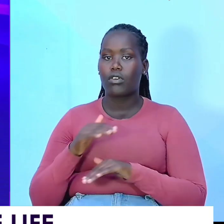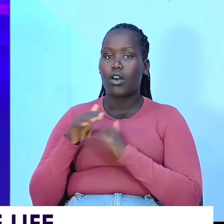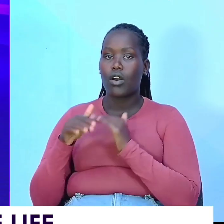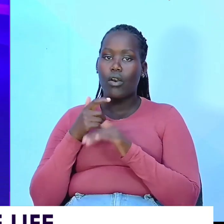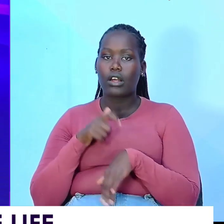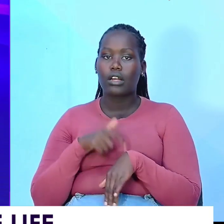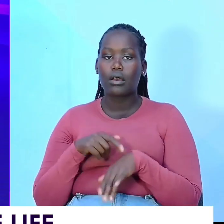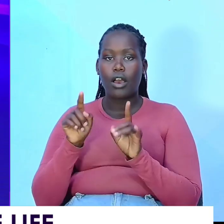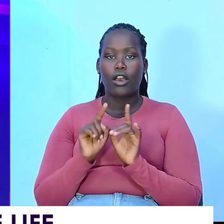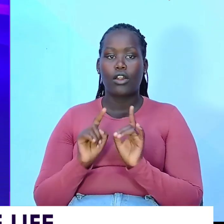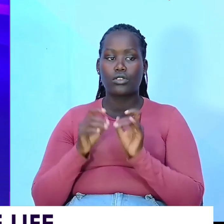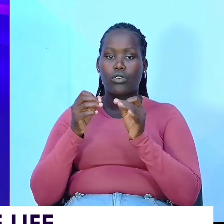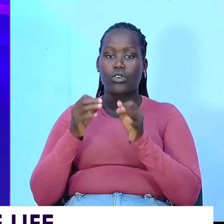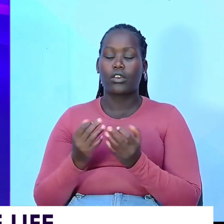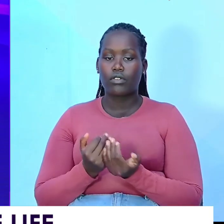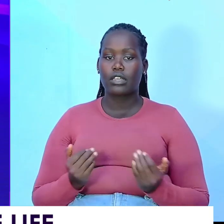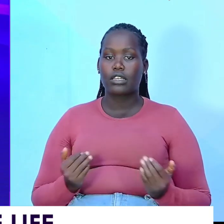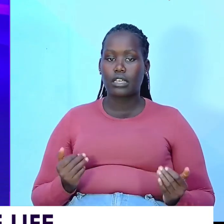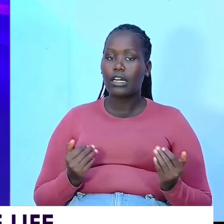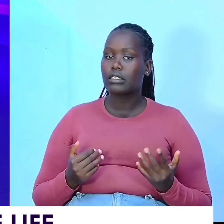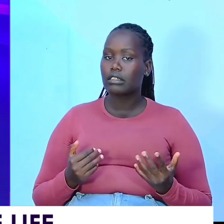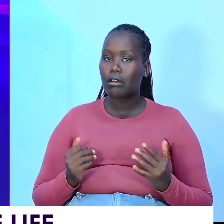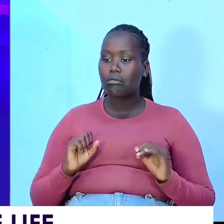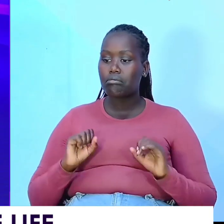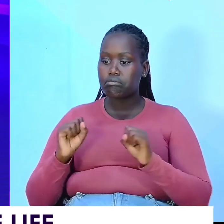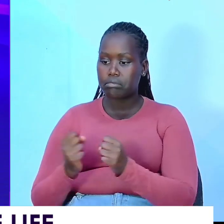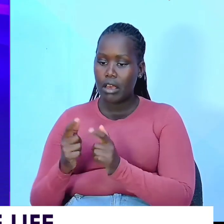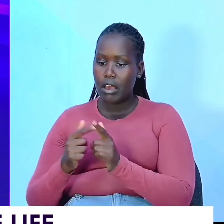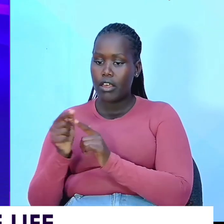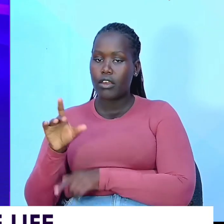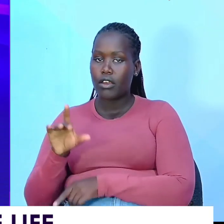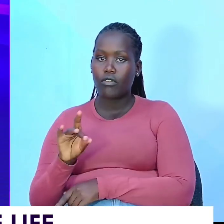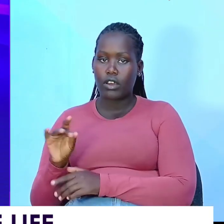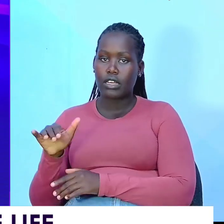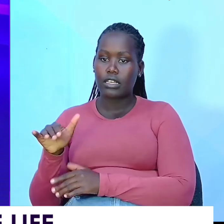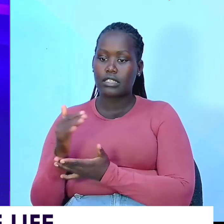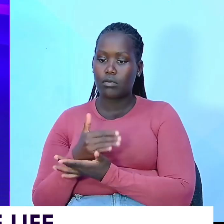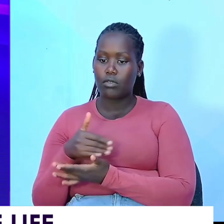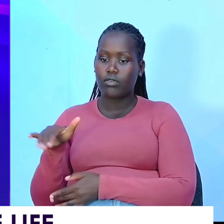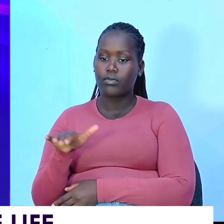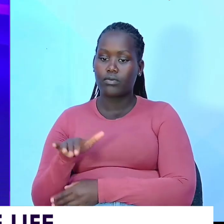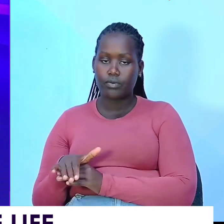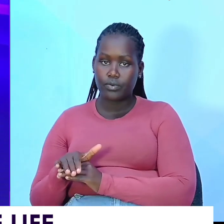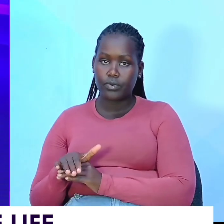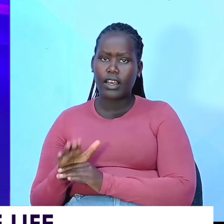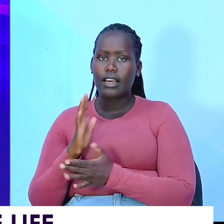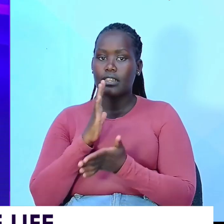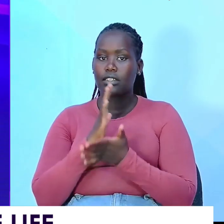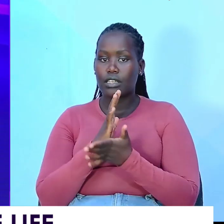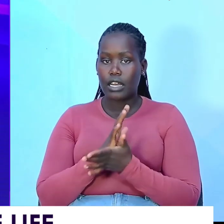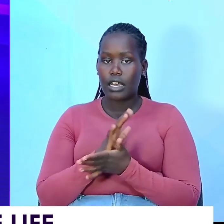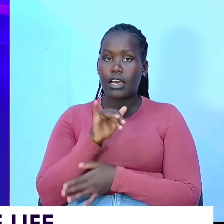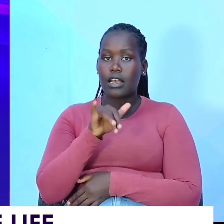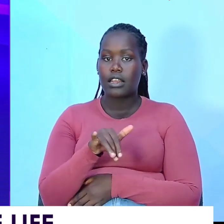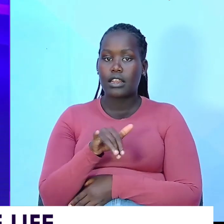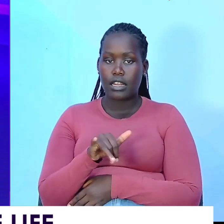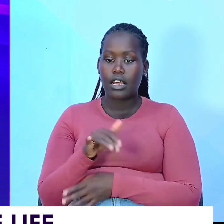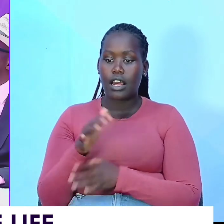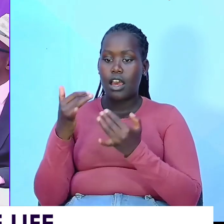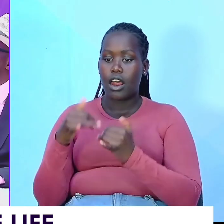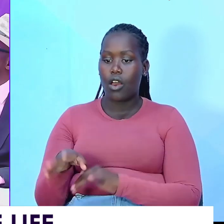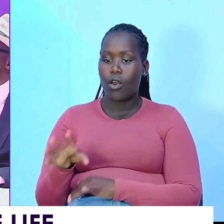your child is not well grounded, then you'll find them in some of these. Is it really right now that you're talking